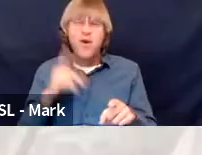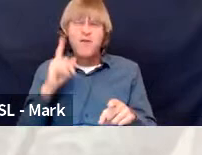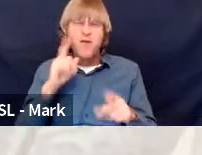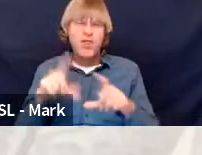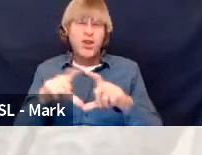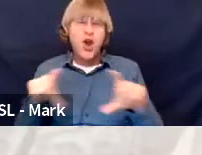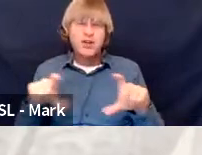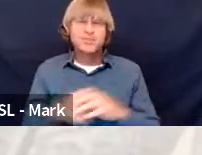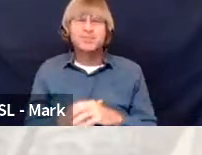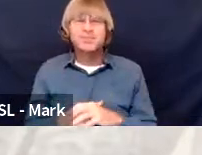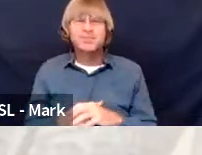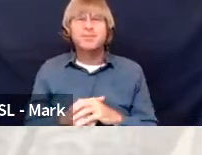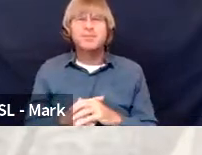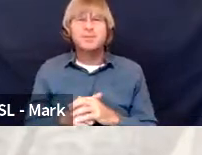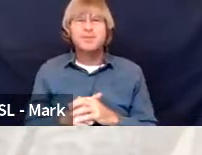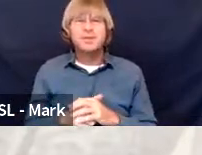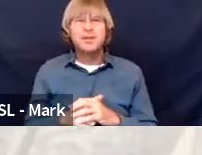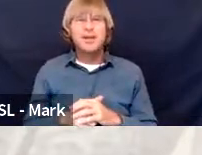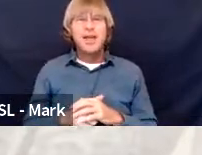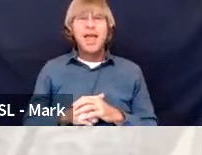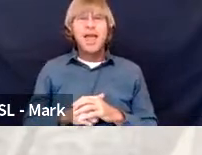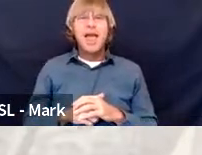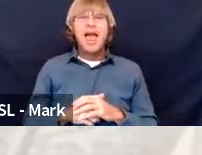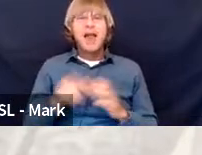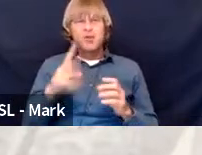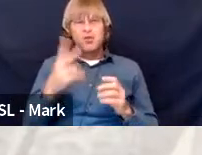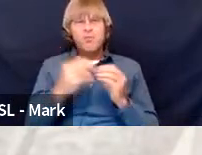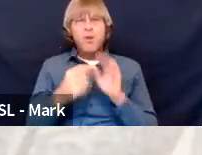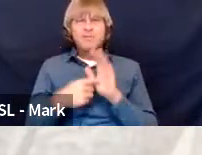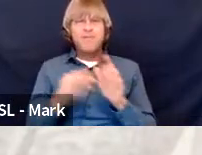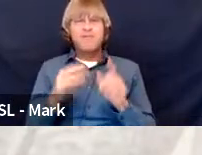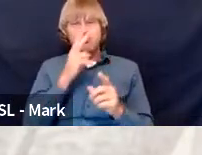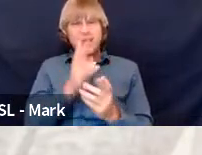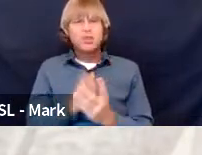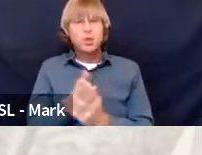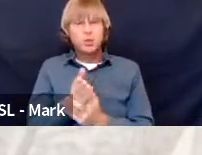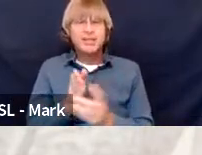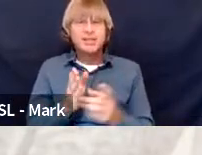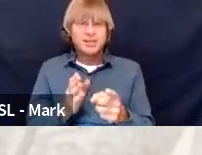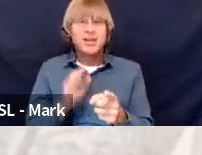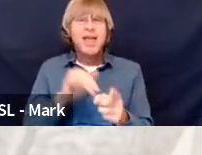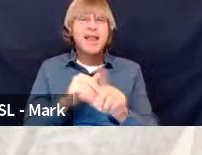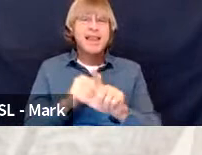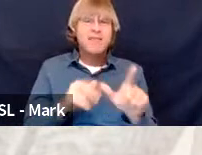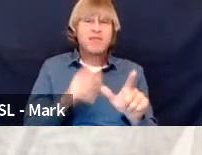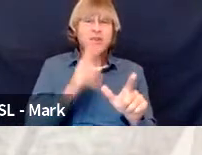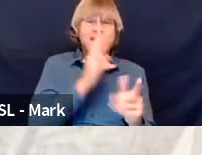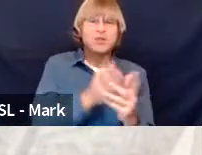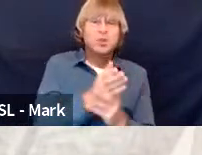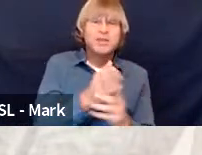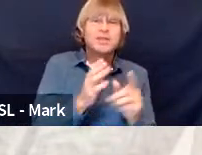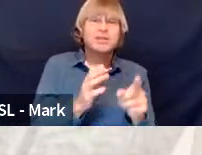card. And again, two more examples of translucent. On the left is a